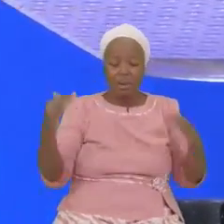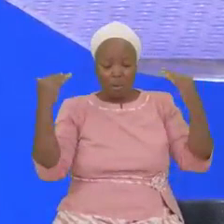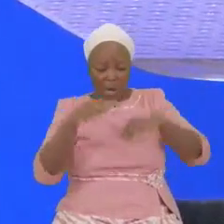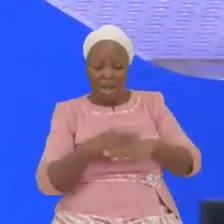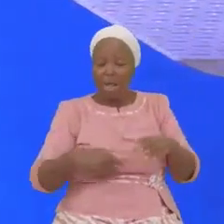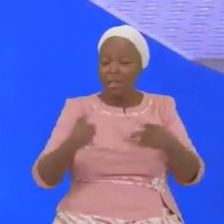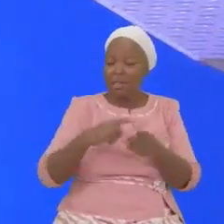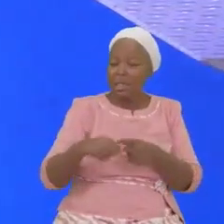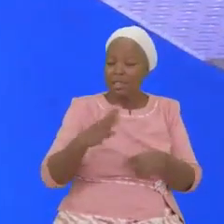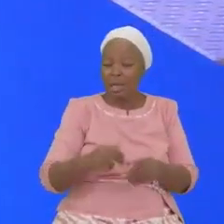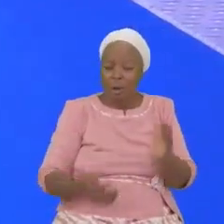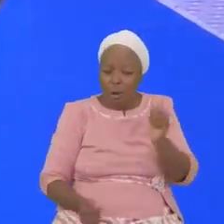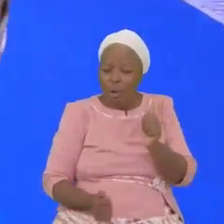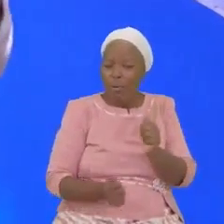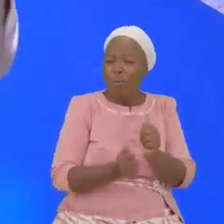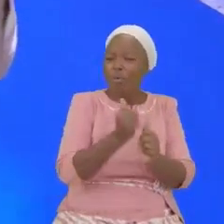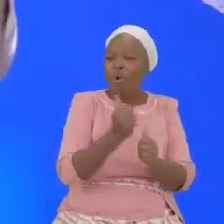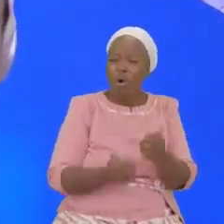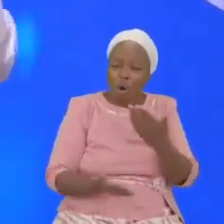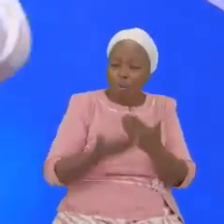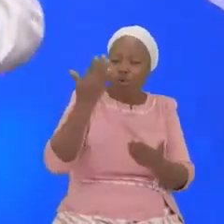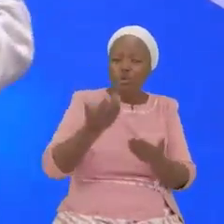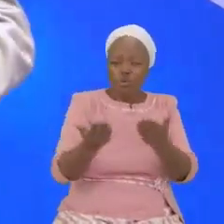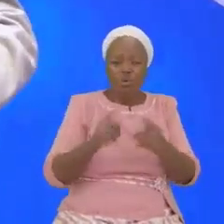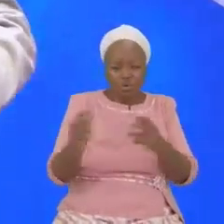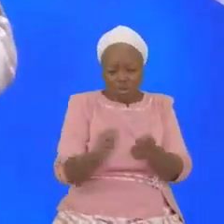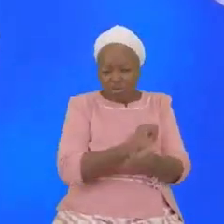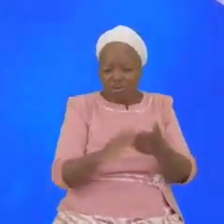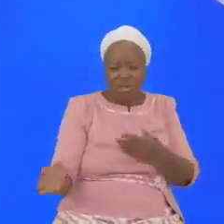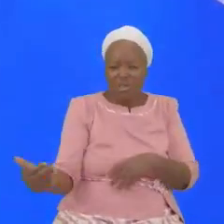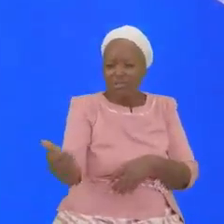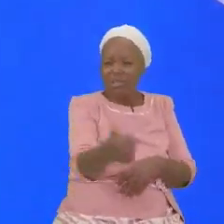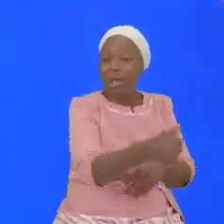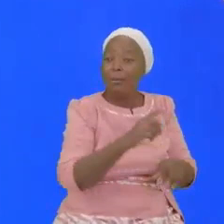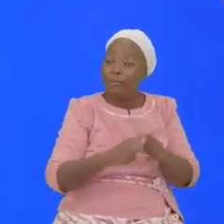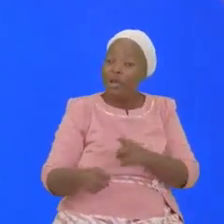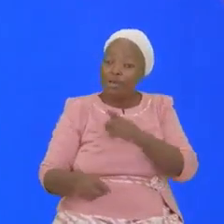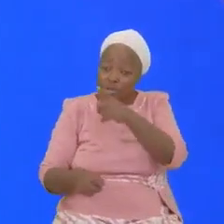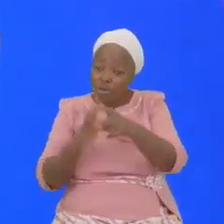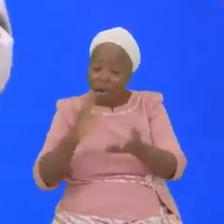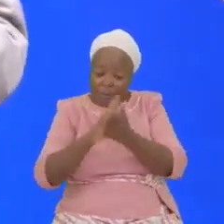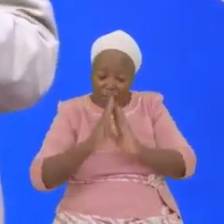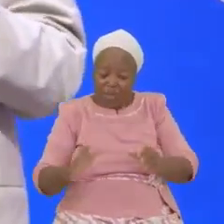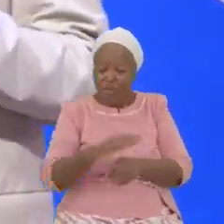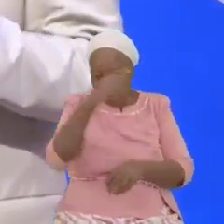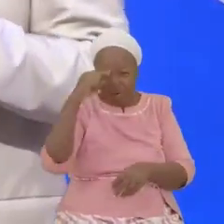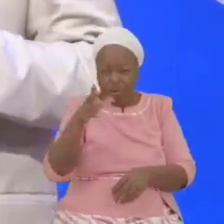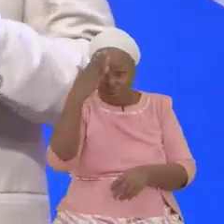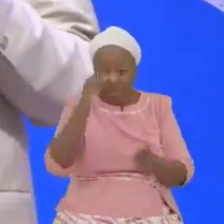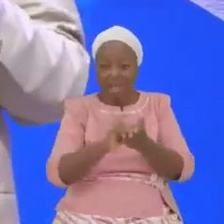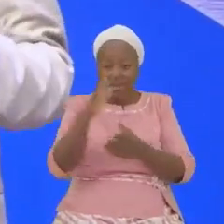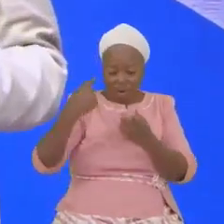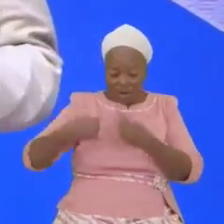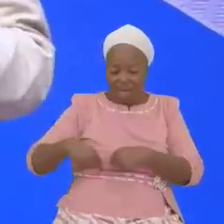they'll almost want to destroy themselves. But you are peaceful because you know you have